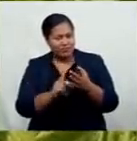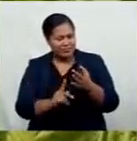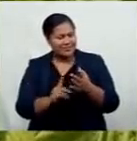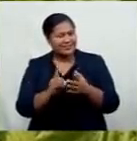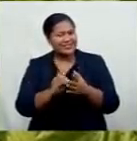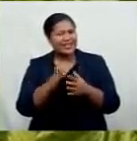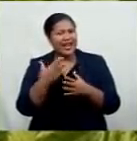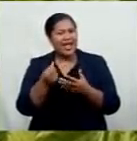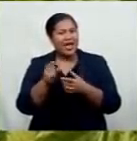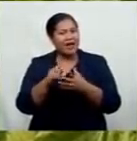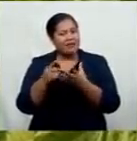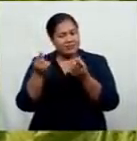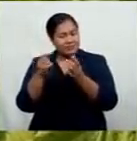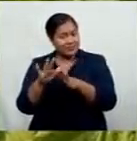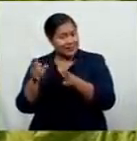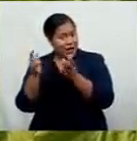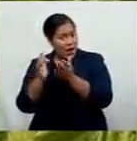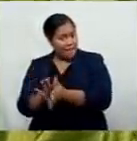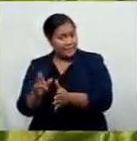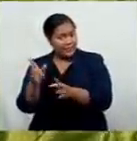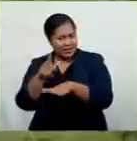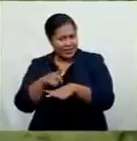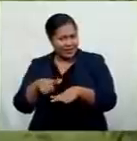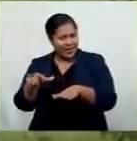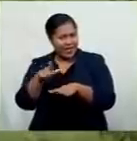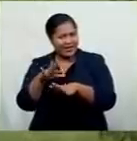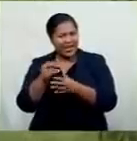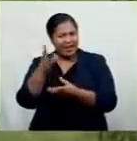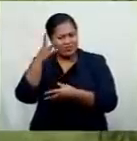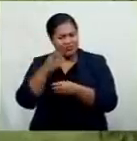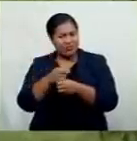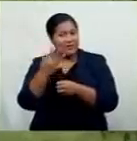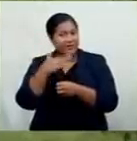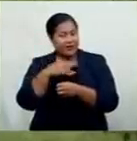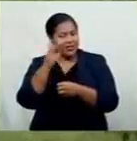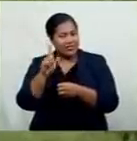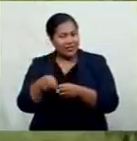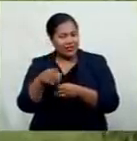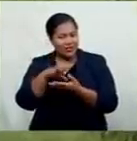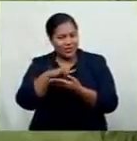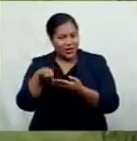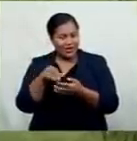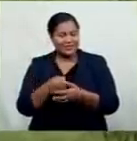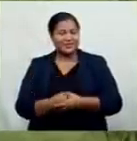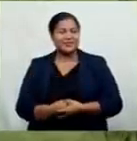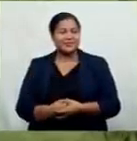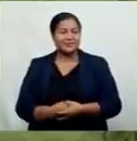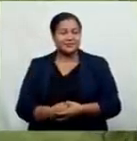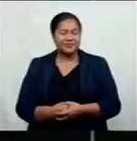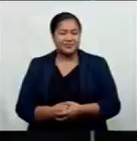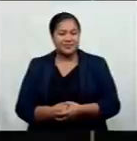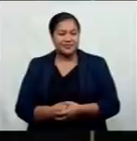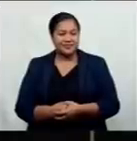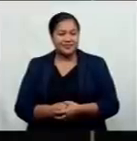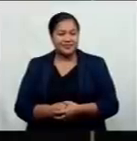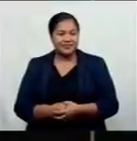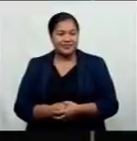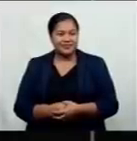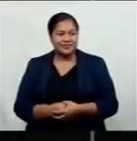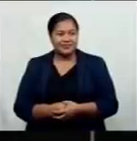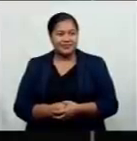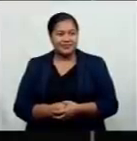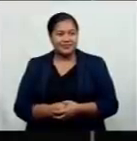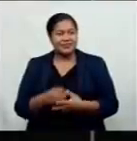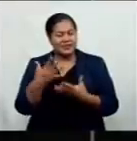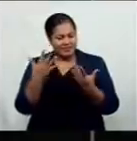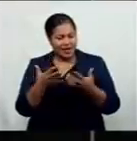land development and has a total provision of $500,000. Koroi Tandulala, FBC News. There